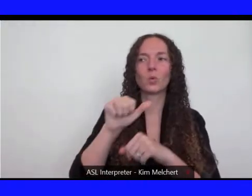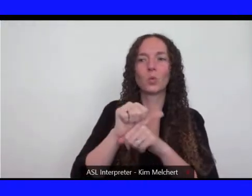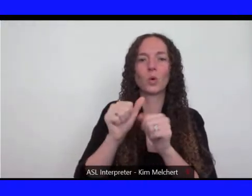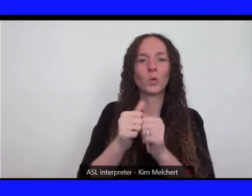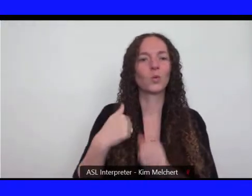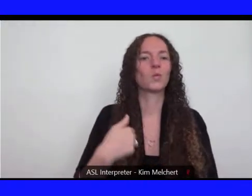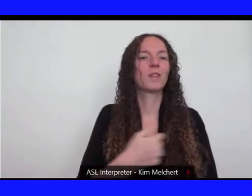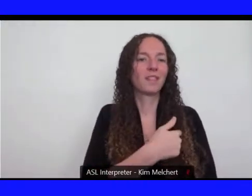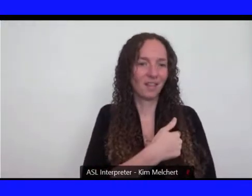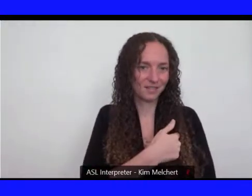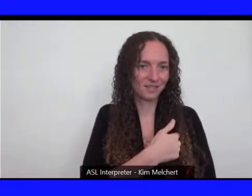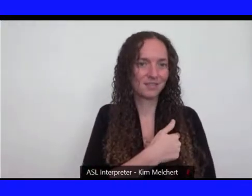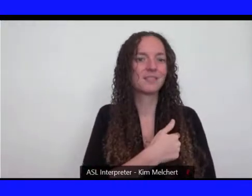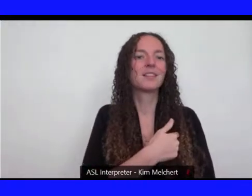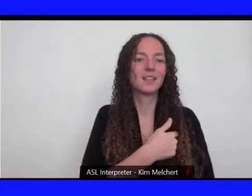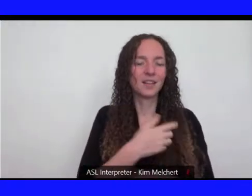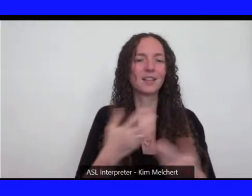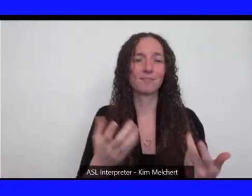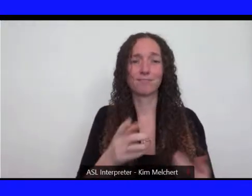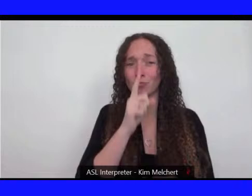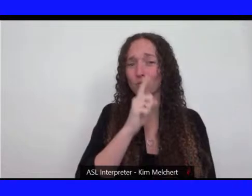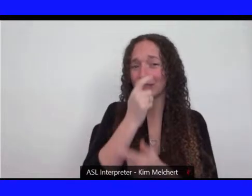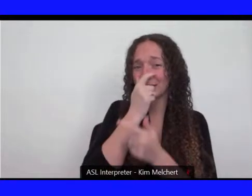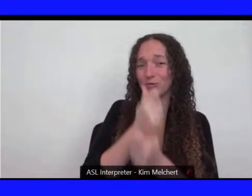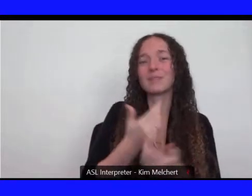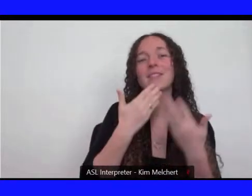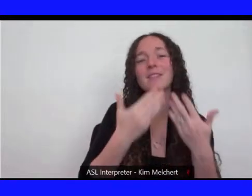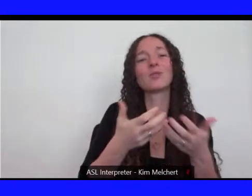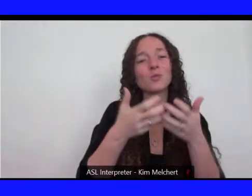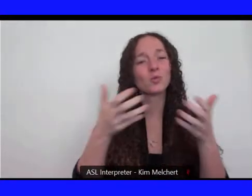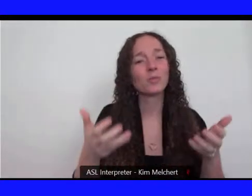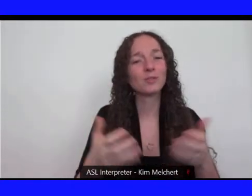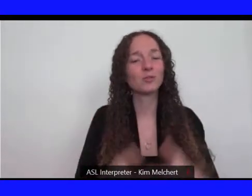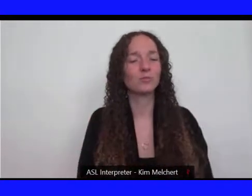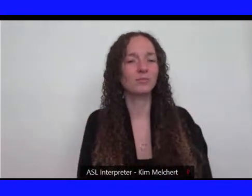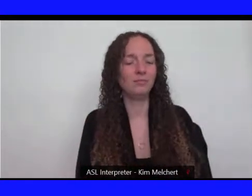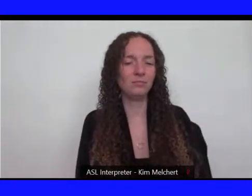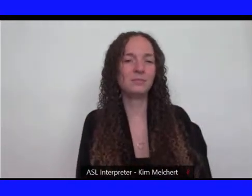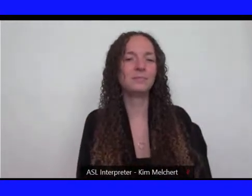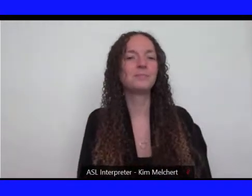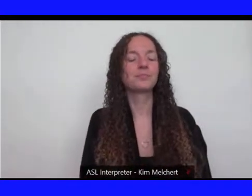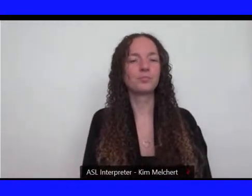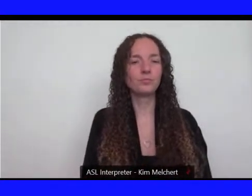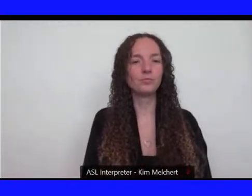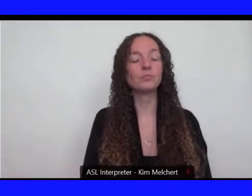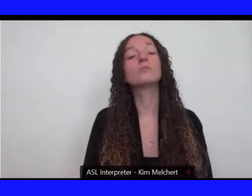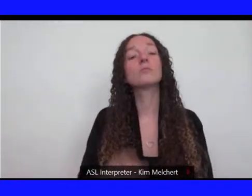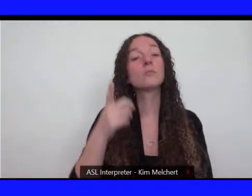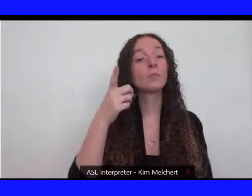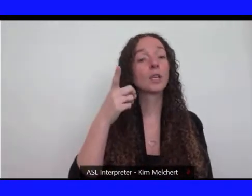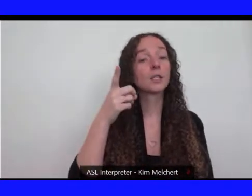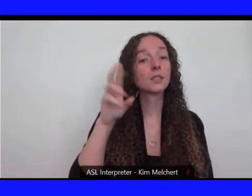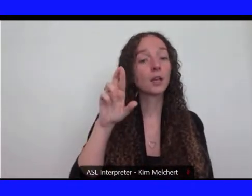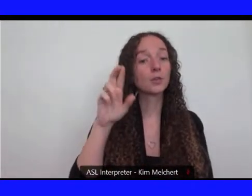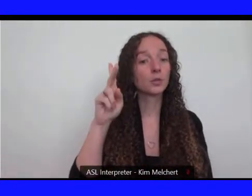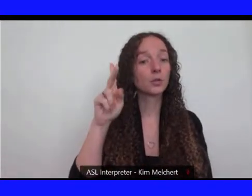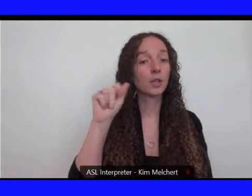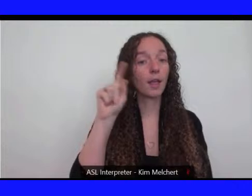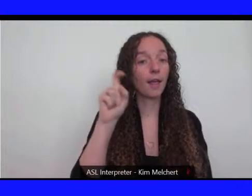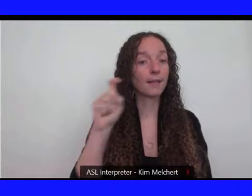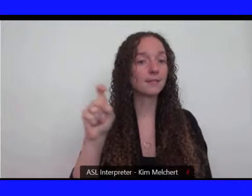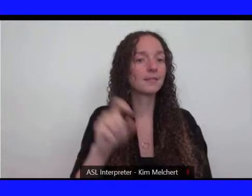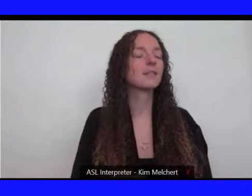you have been a very strong voice in communicating with our electeds of our about our needs. So that